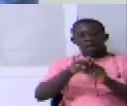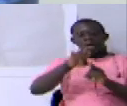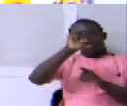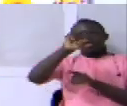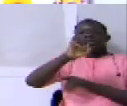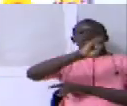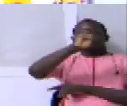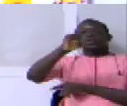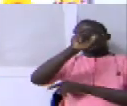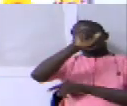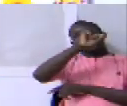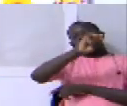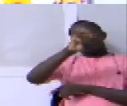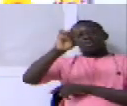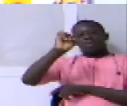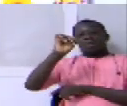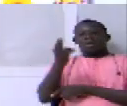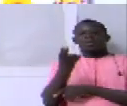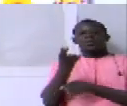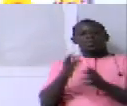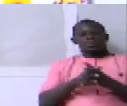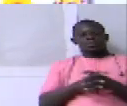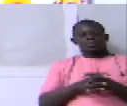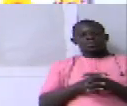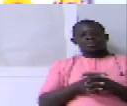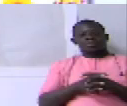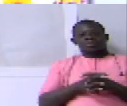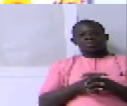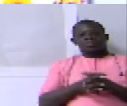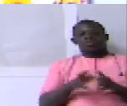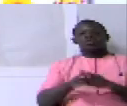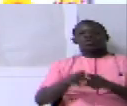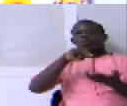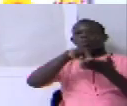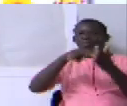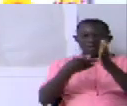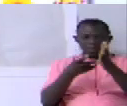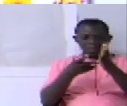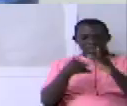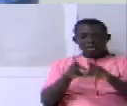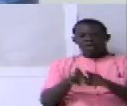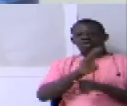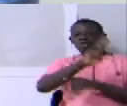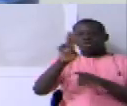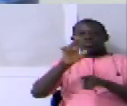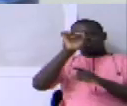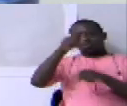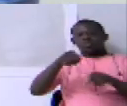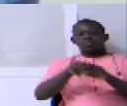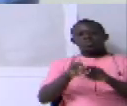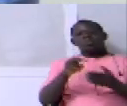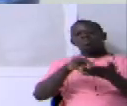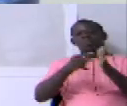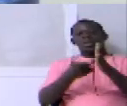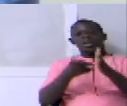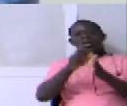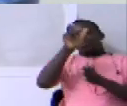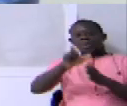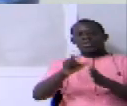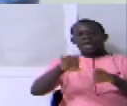ye kuluta aya alondi walem Ijameti. So it can be accepted therefore